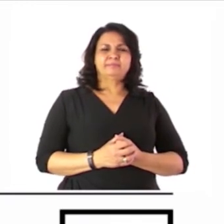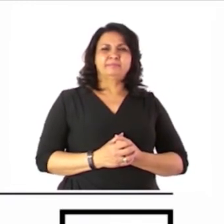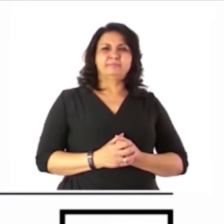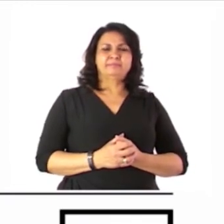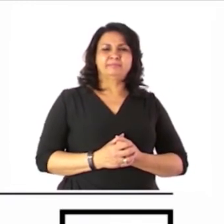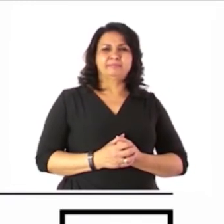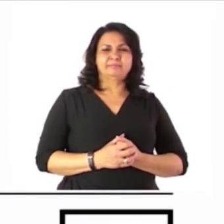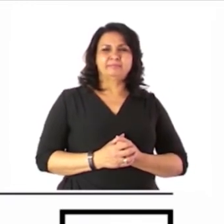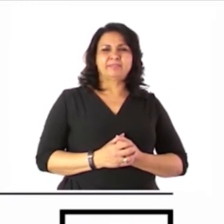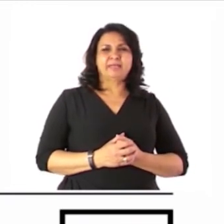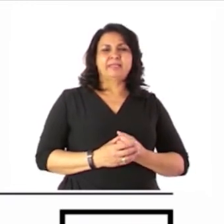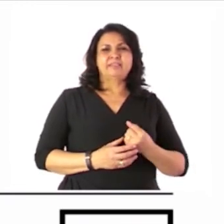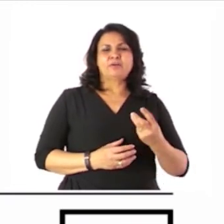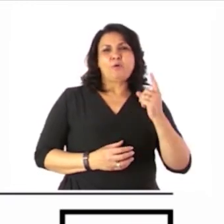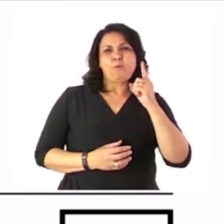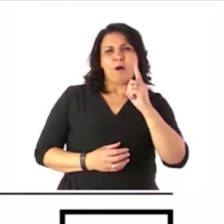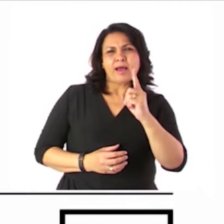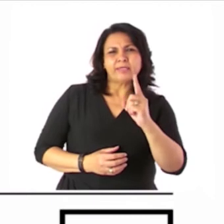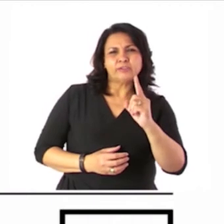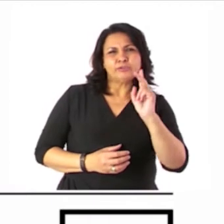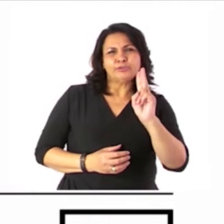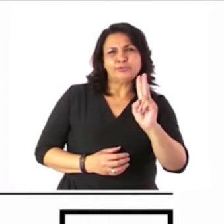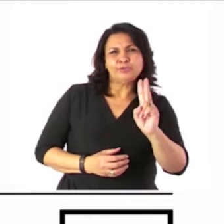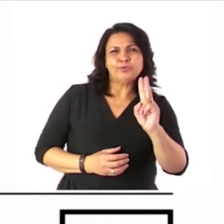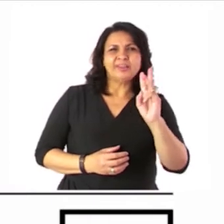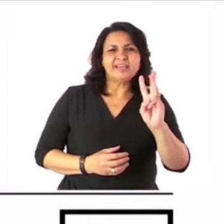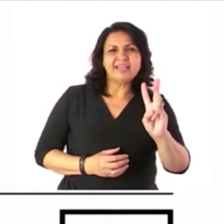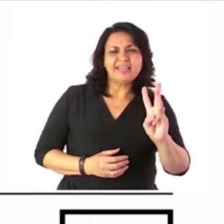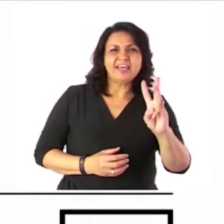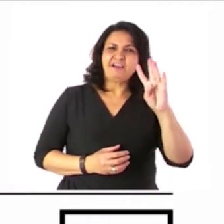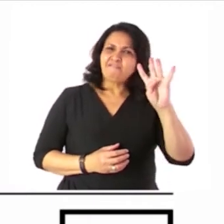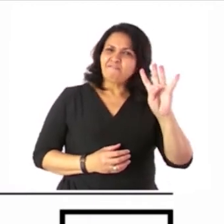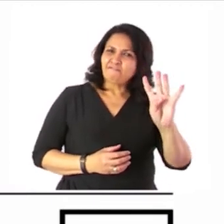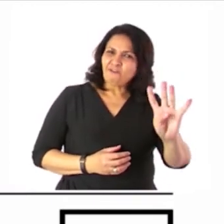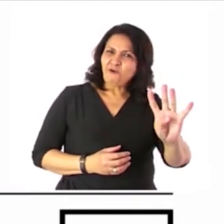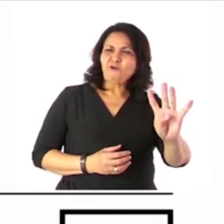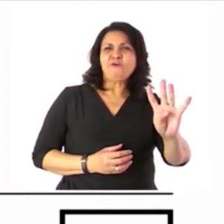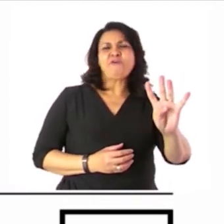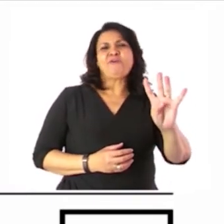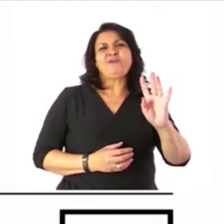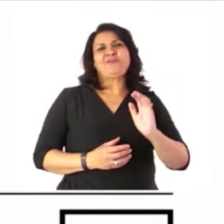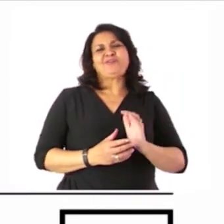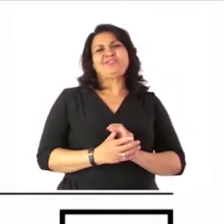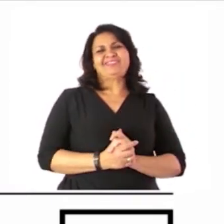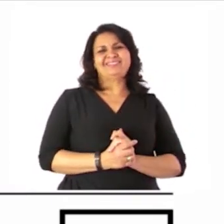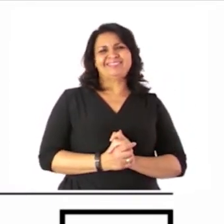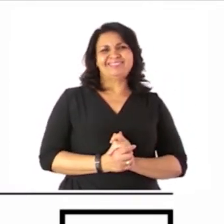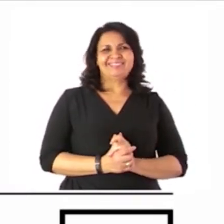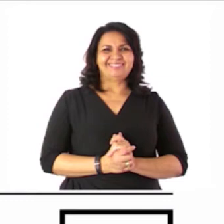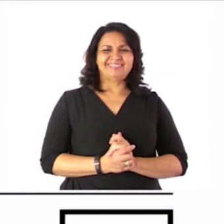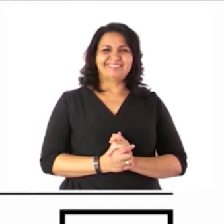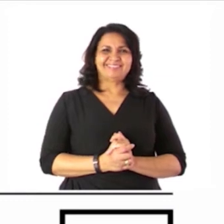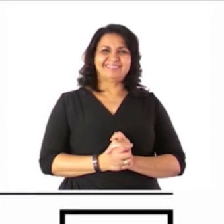them and count. 1, 2, 3, 4. You are